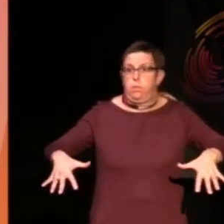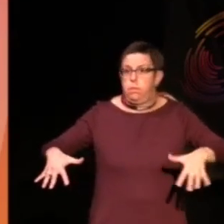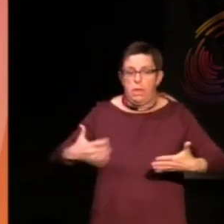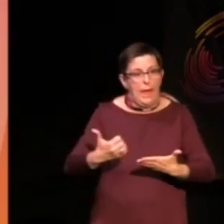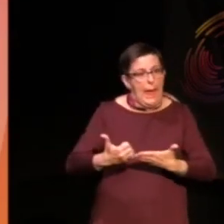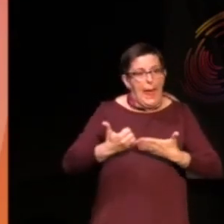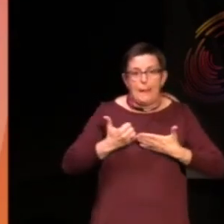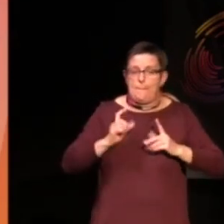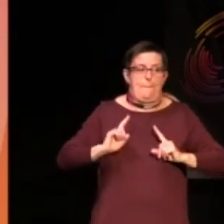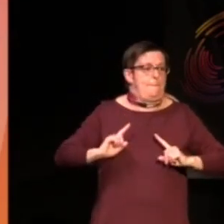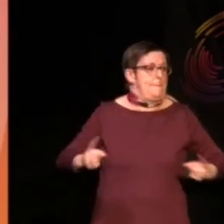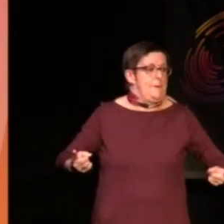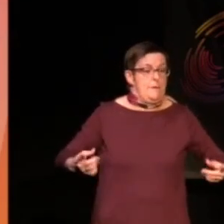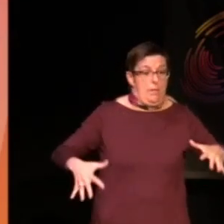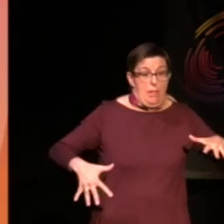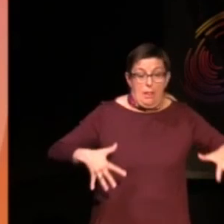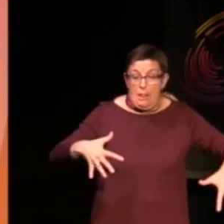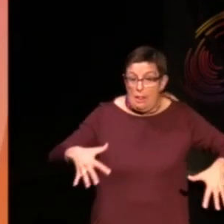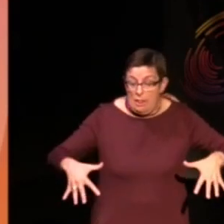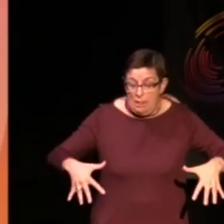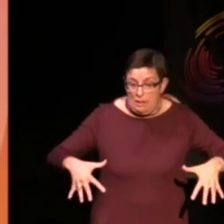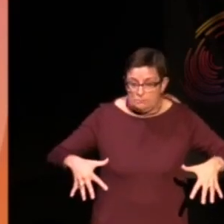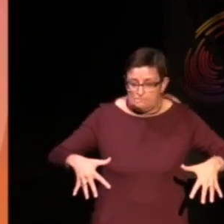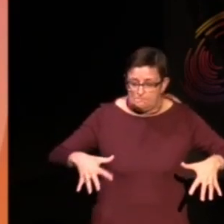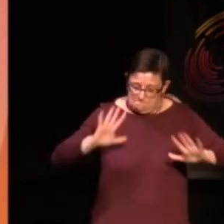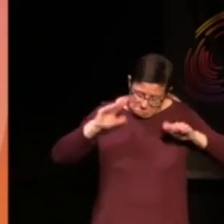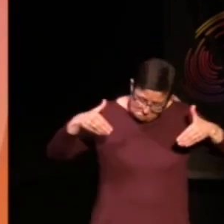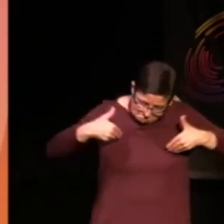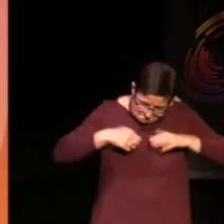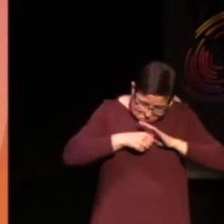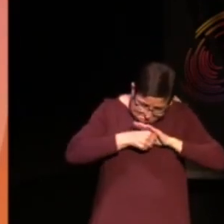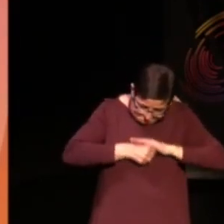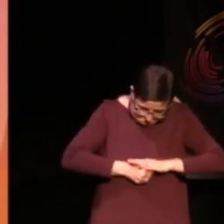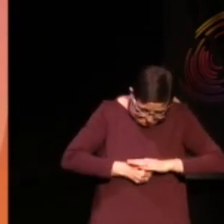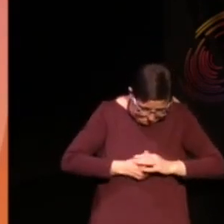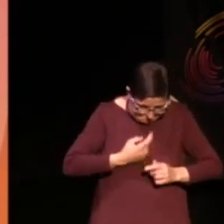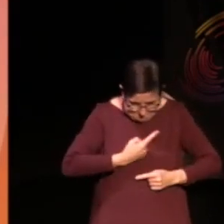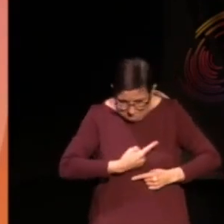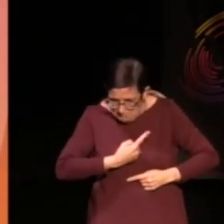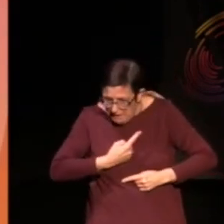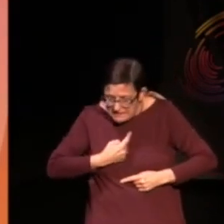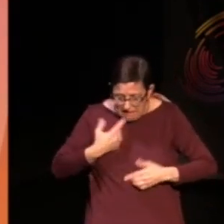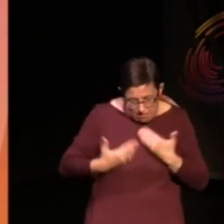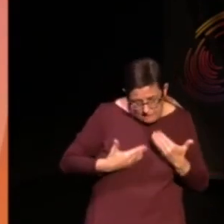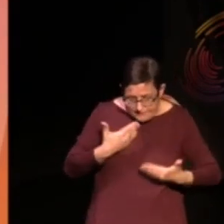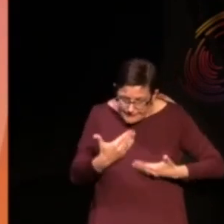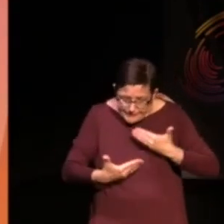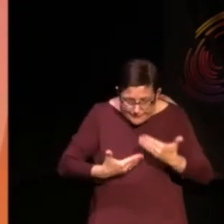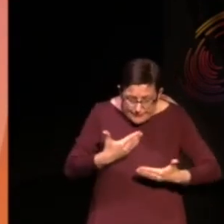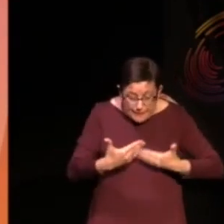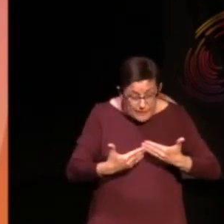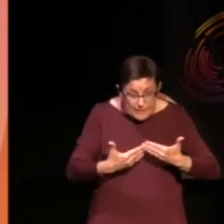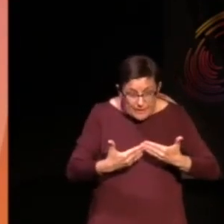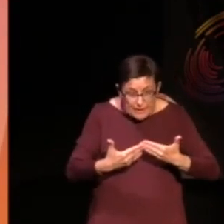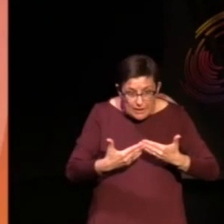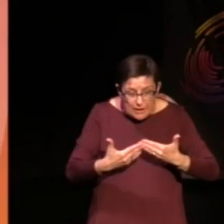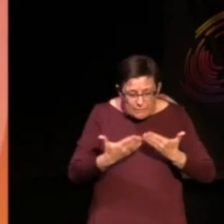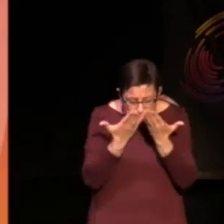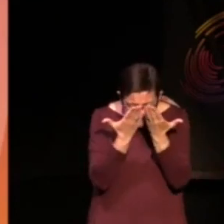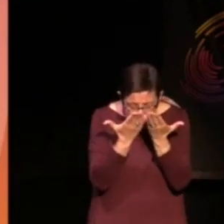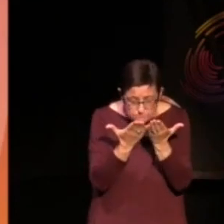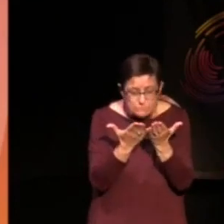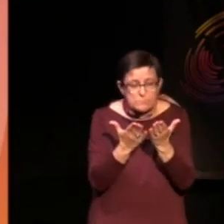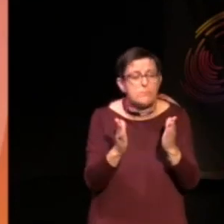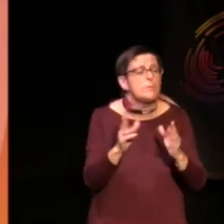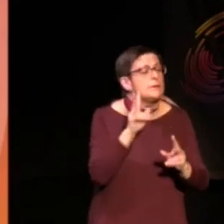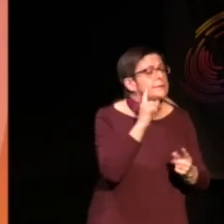smallness, just pushes us into our own cocoons. If we can overcome this, if we can connect beyond borders, we will